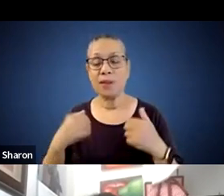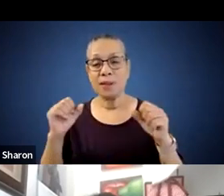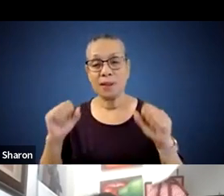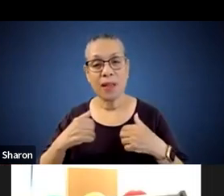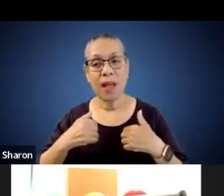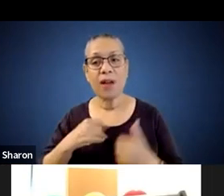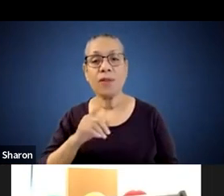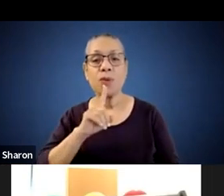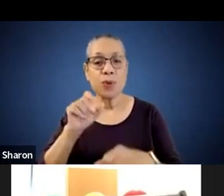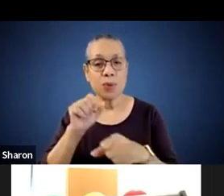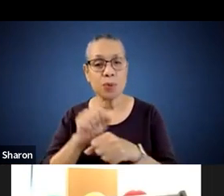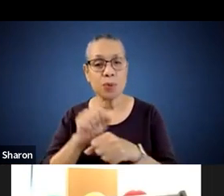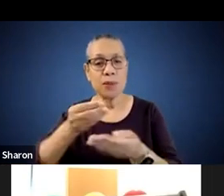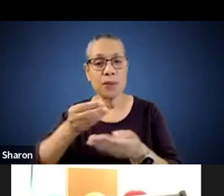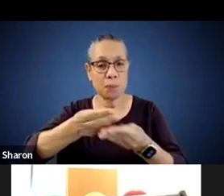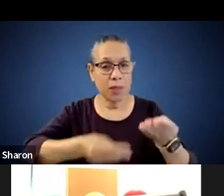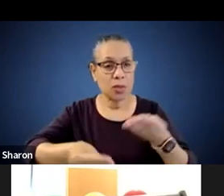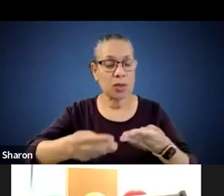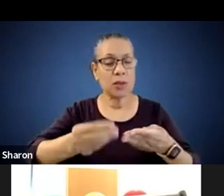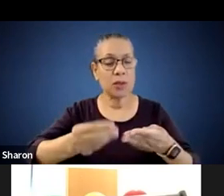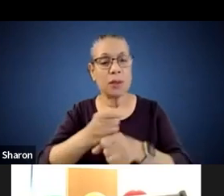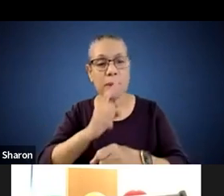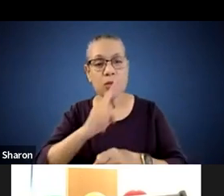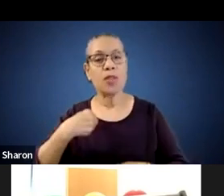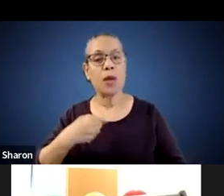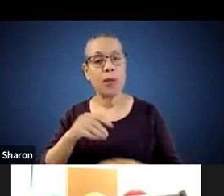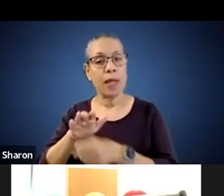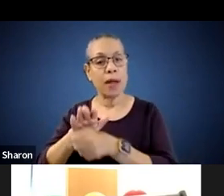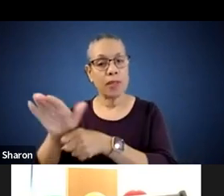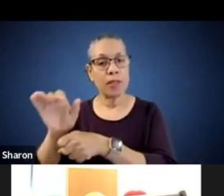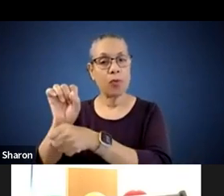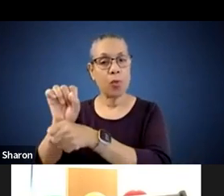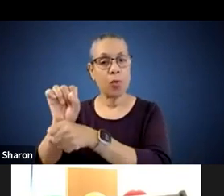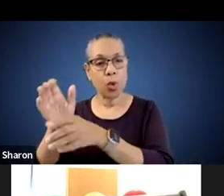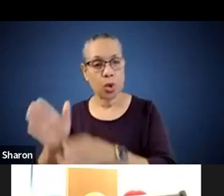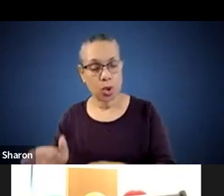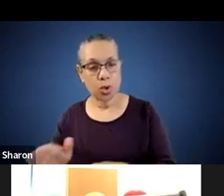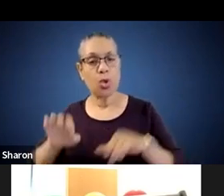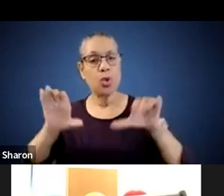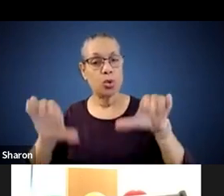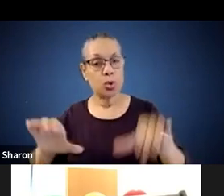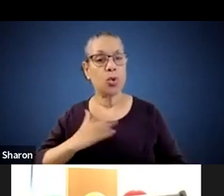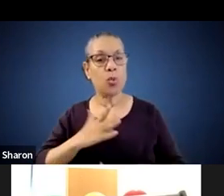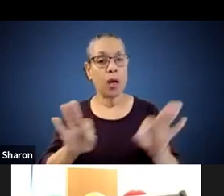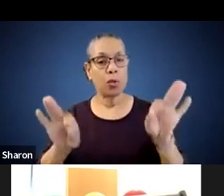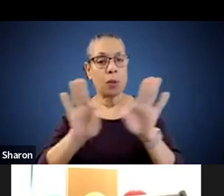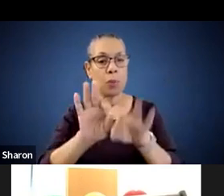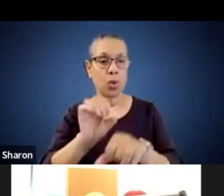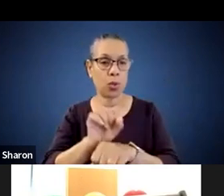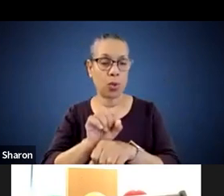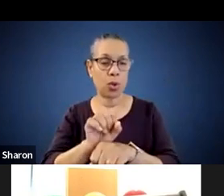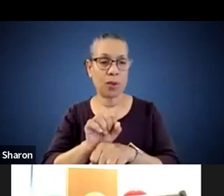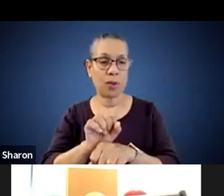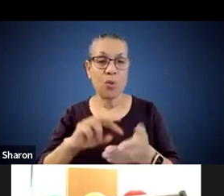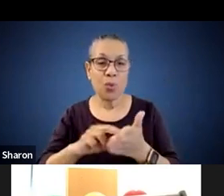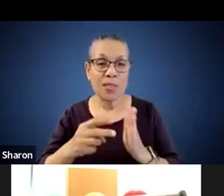and that helps us ensure that we have the workforce to do the central part of our work which is literally teaching